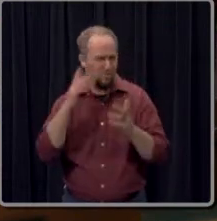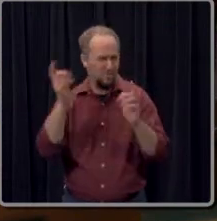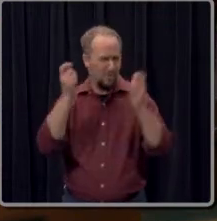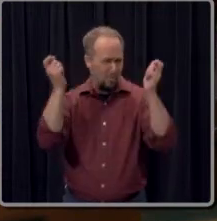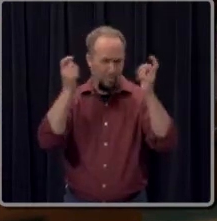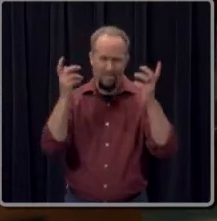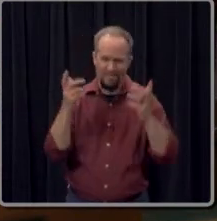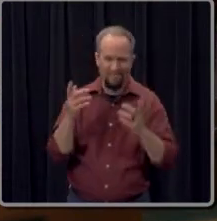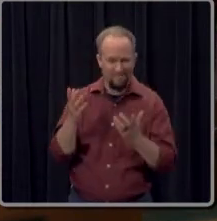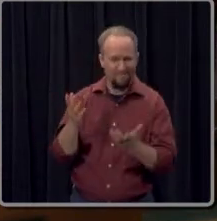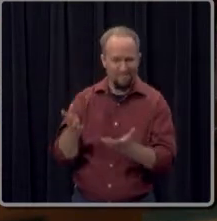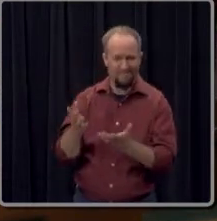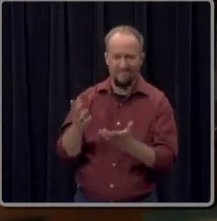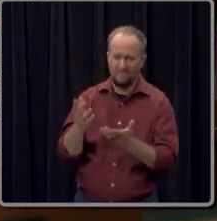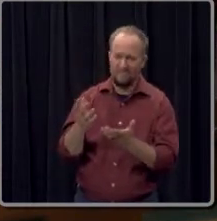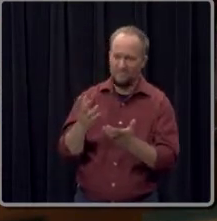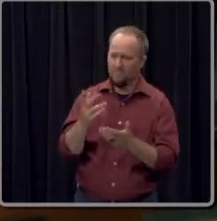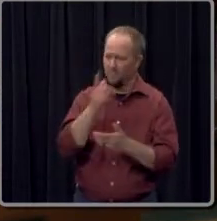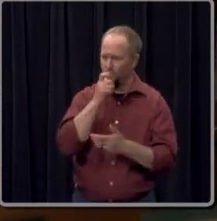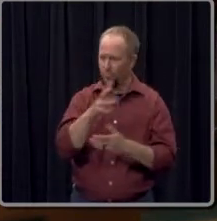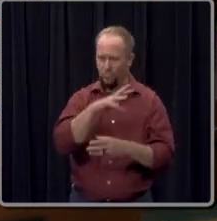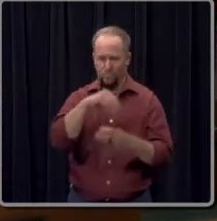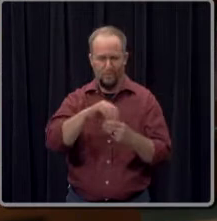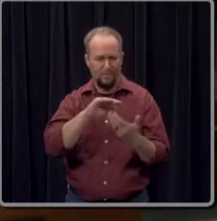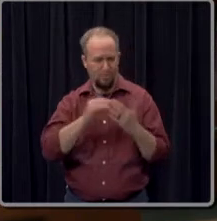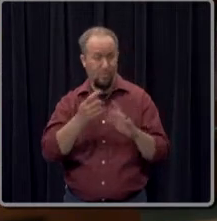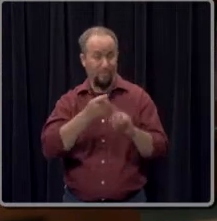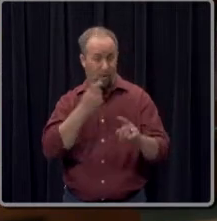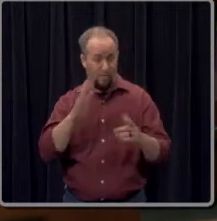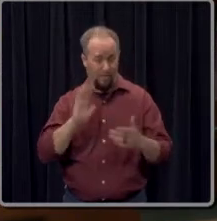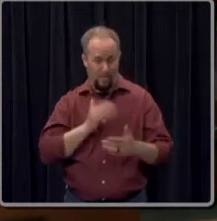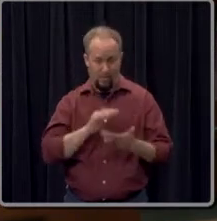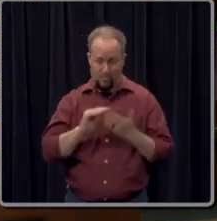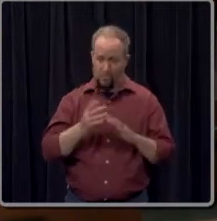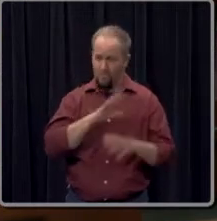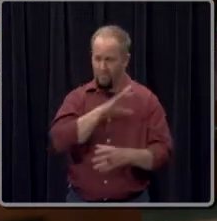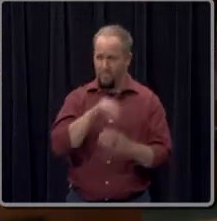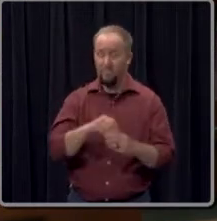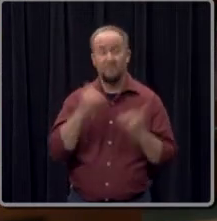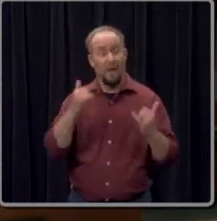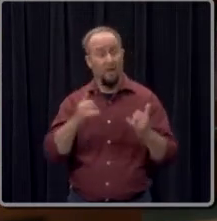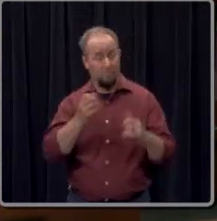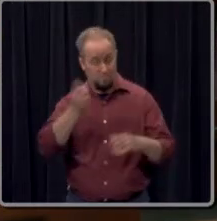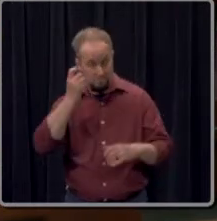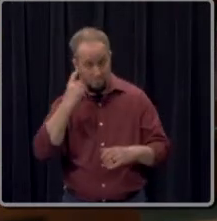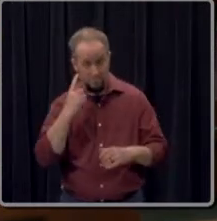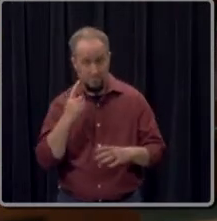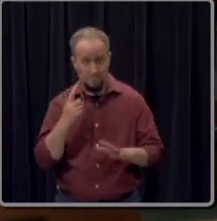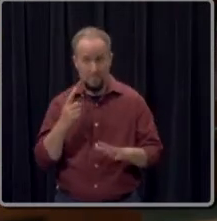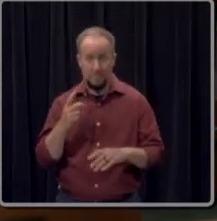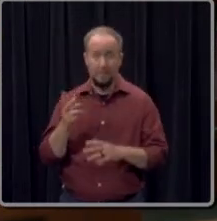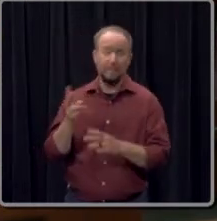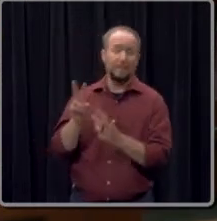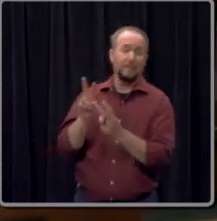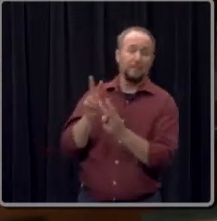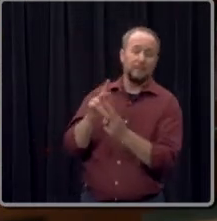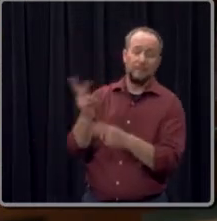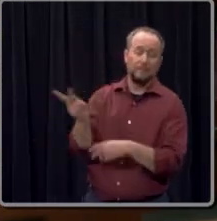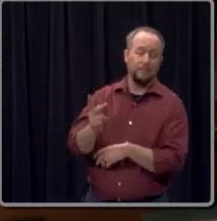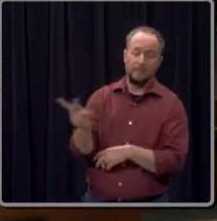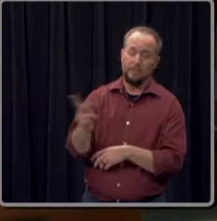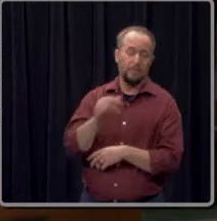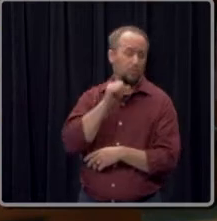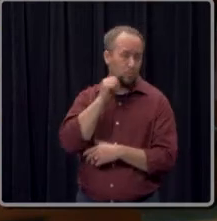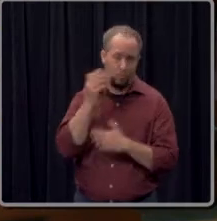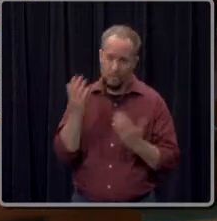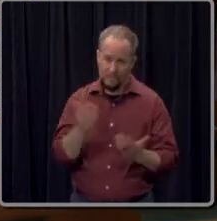celebrate those in our community that are from our community that have been involved. Now, for the record, neither of these ladies were